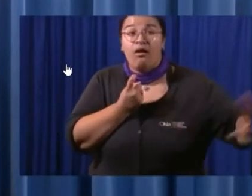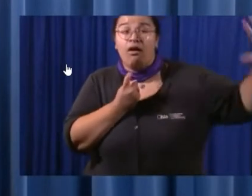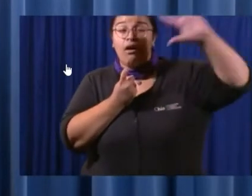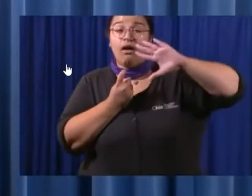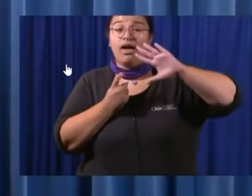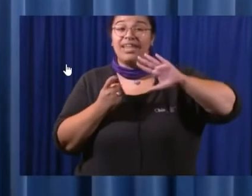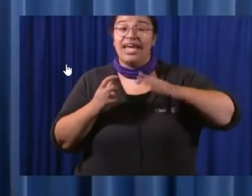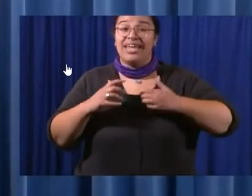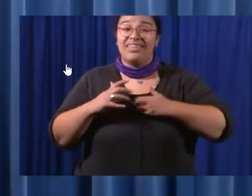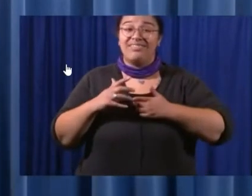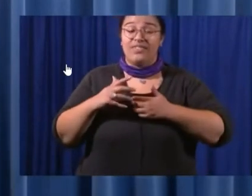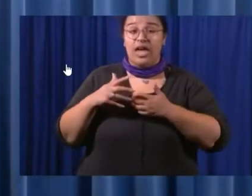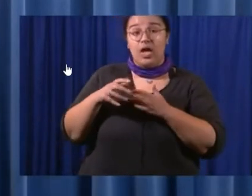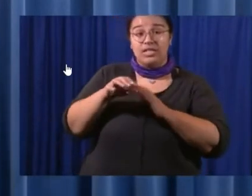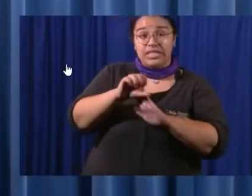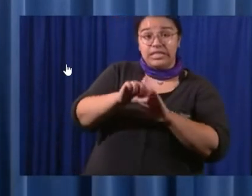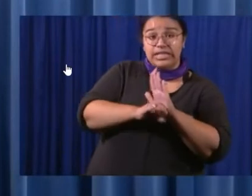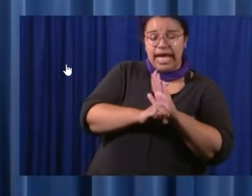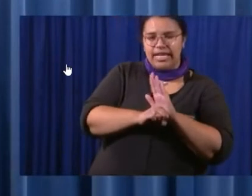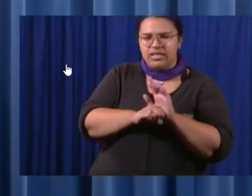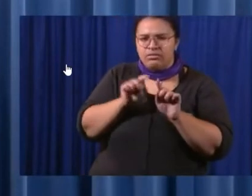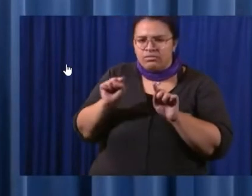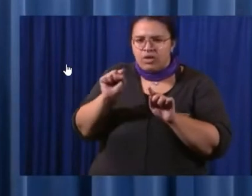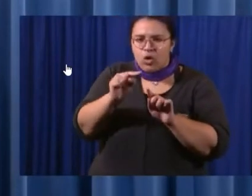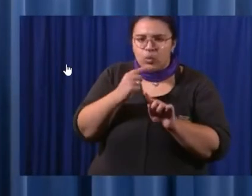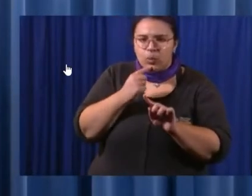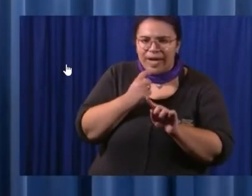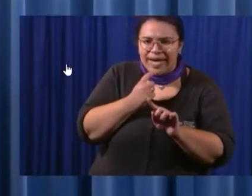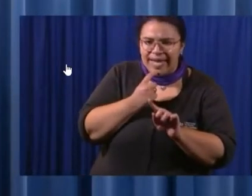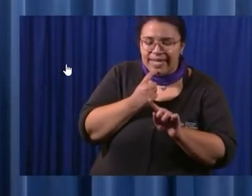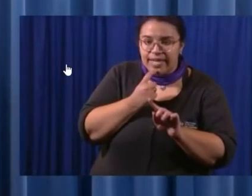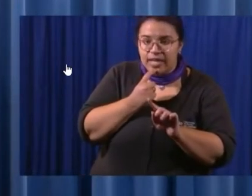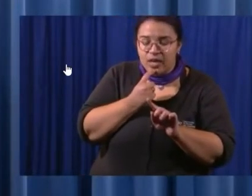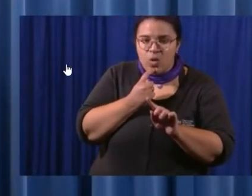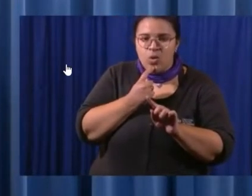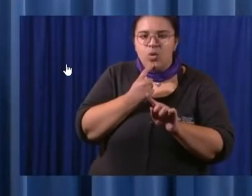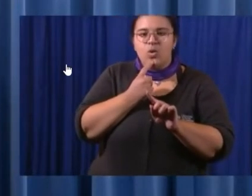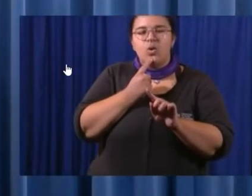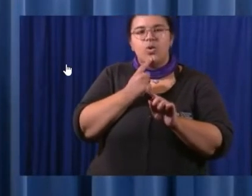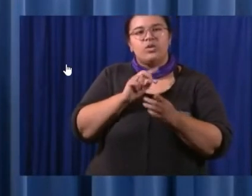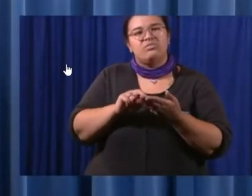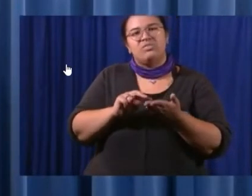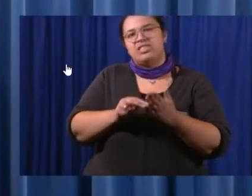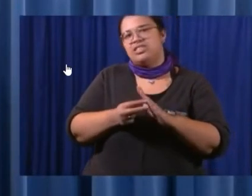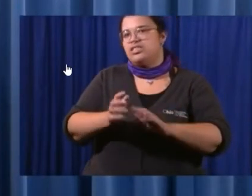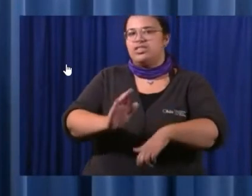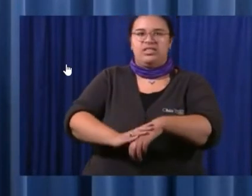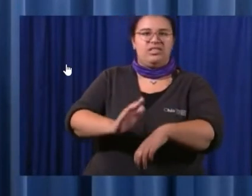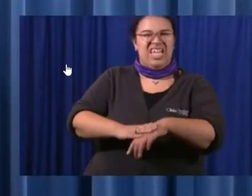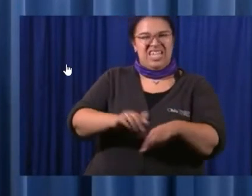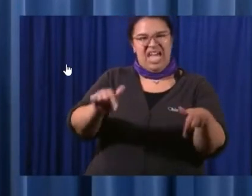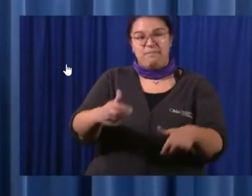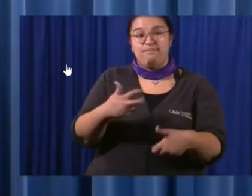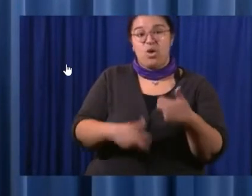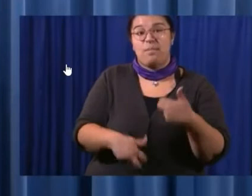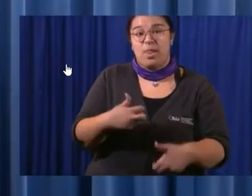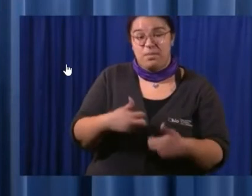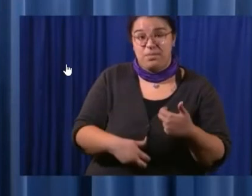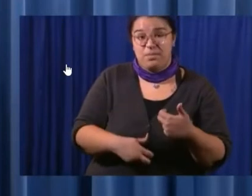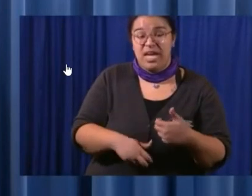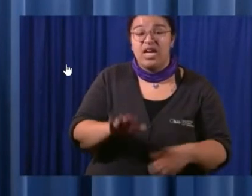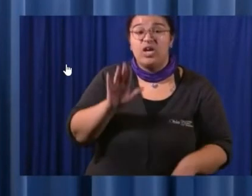red, that tells you there's a problem. It tells you this monster is running loose in your